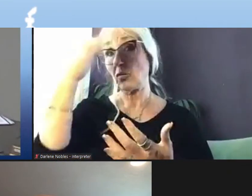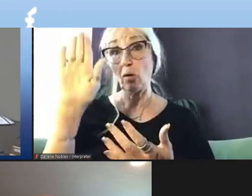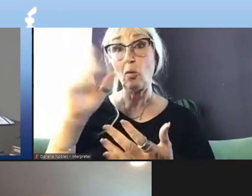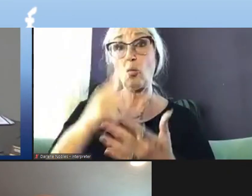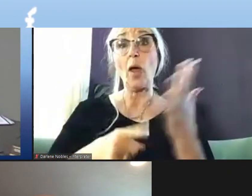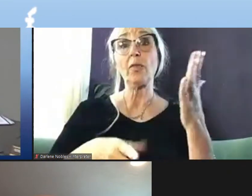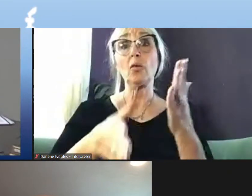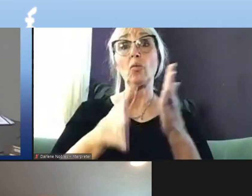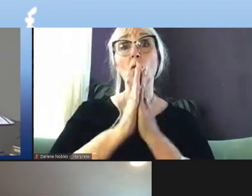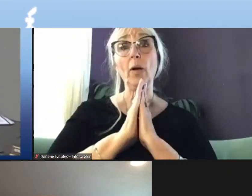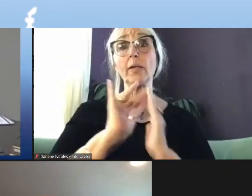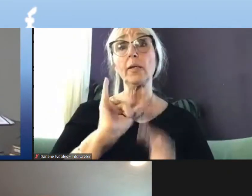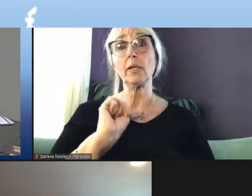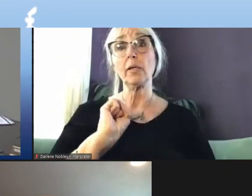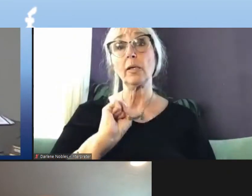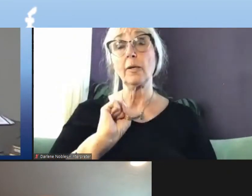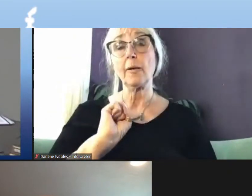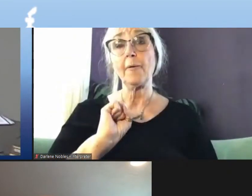and